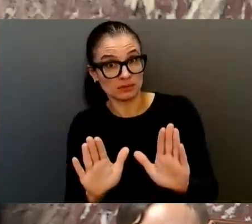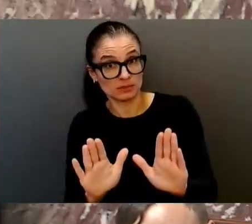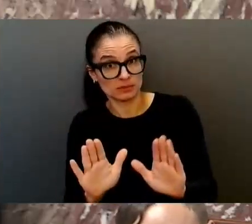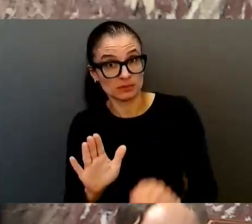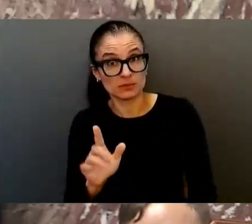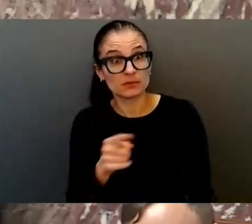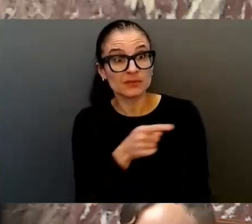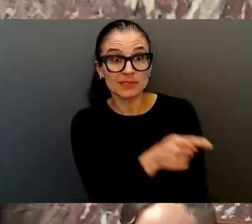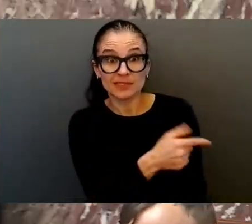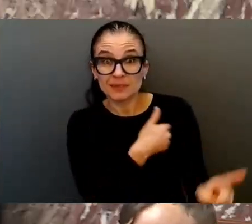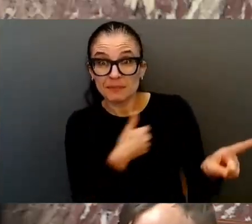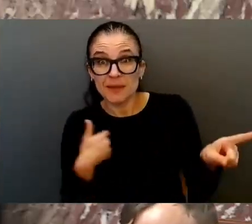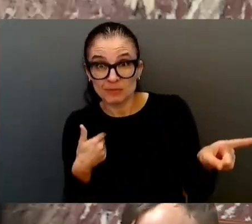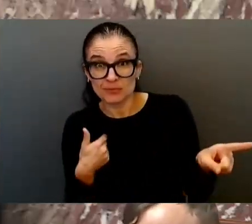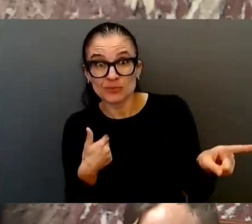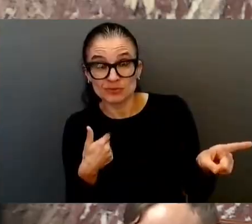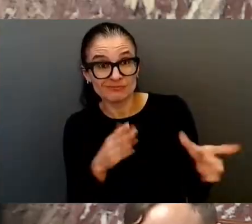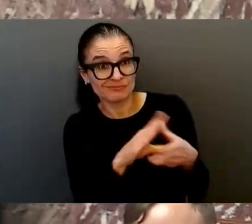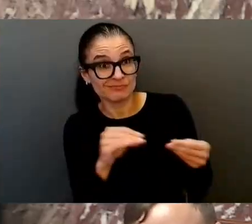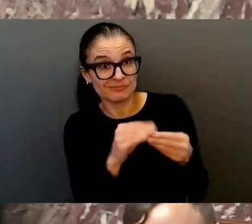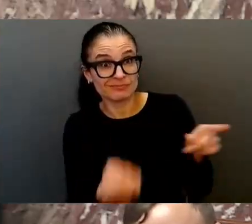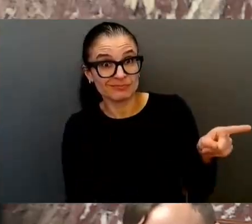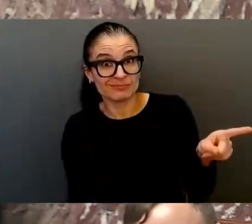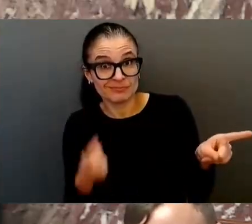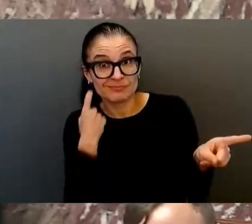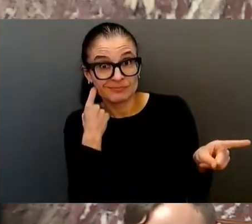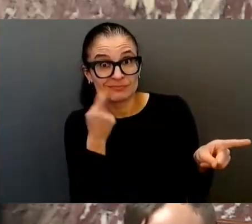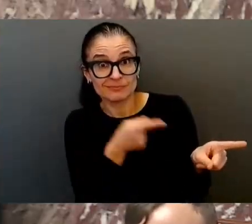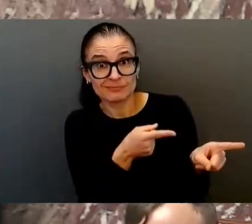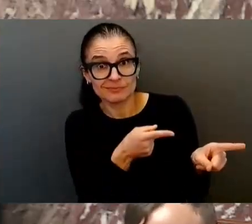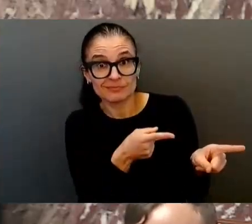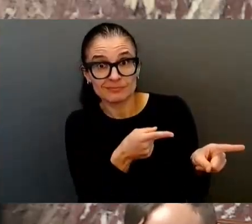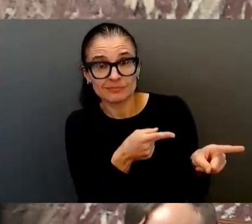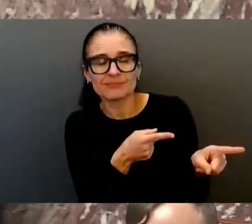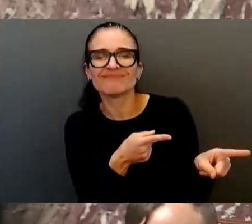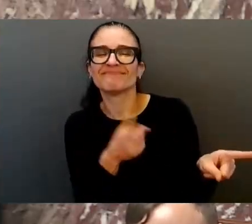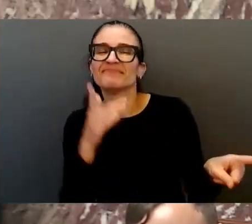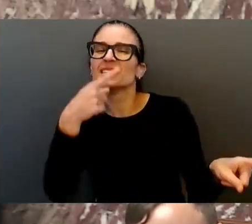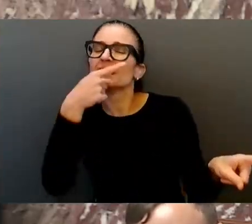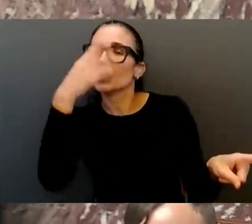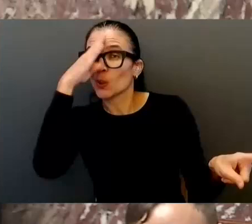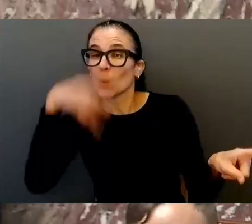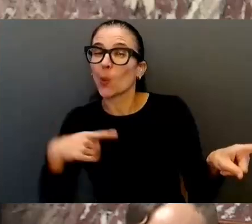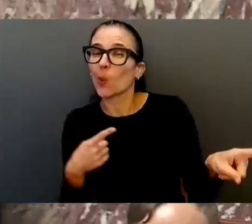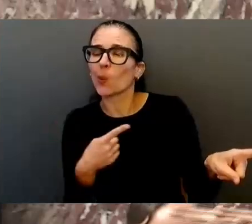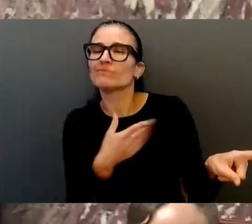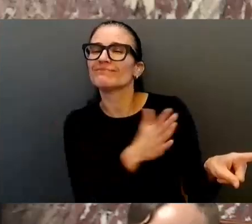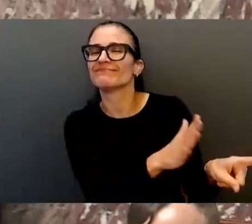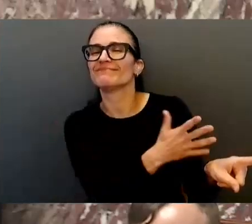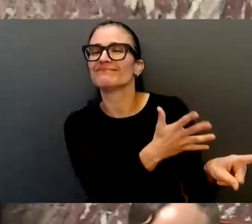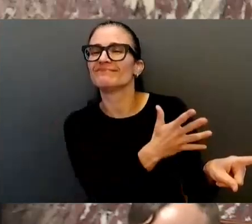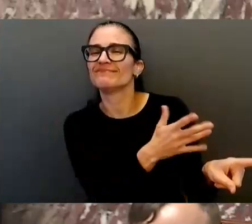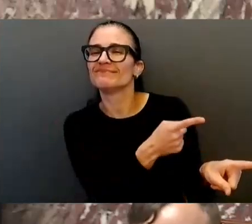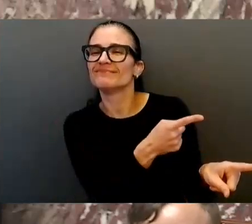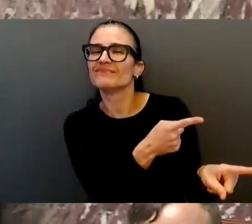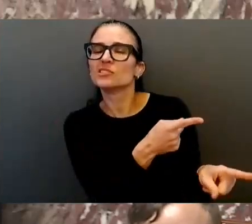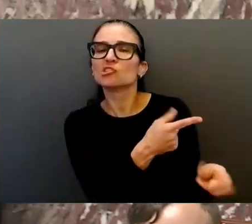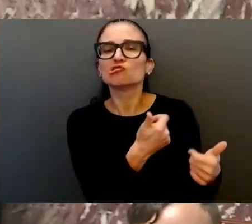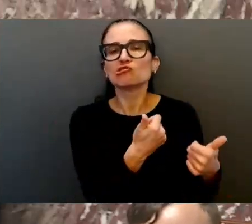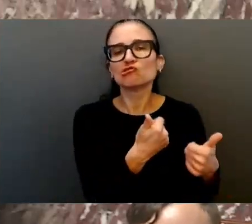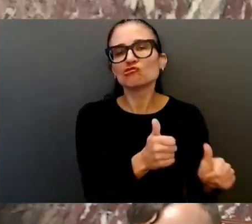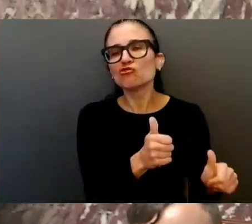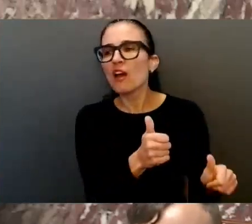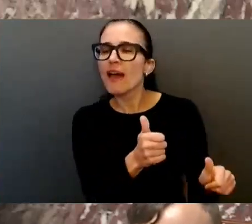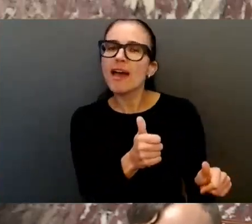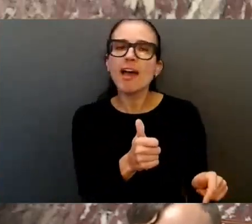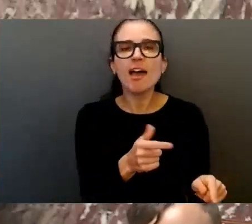they know what they're doing. It's a dog whistle. We know what they're doing. They're trying to incite racism. So I know the member's going to get really upset and she's going to